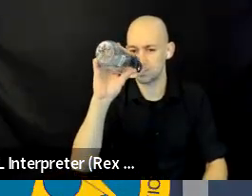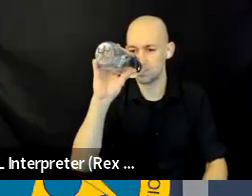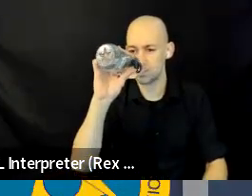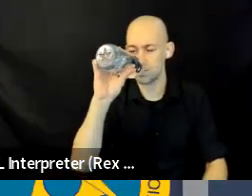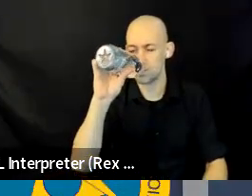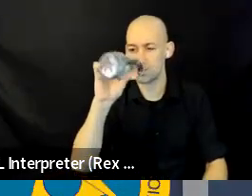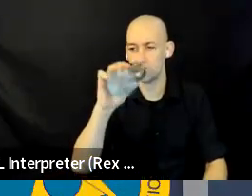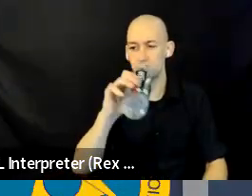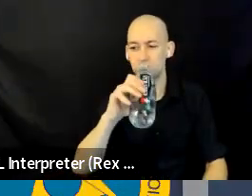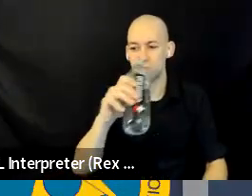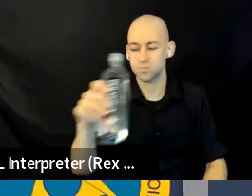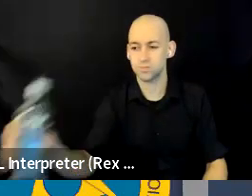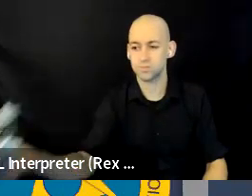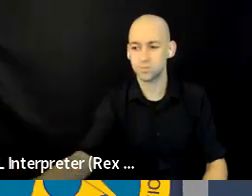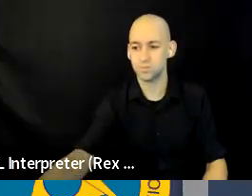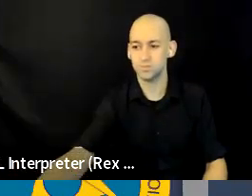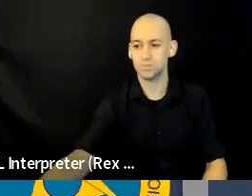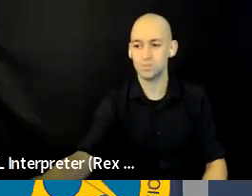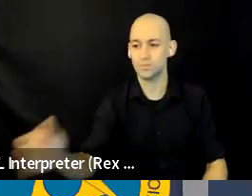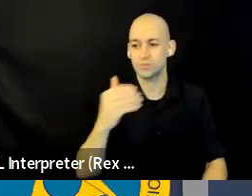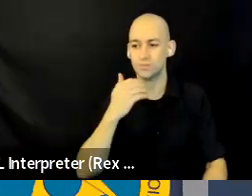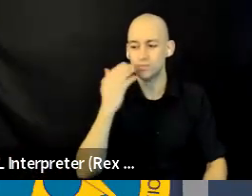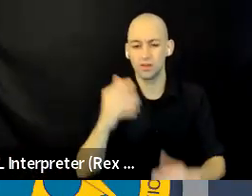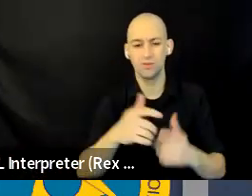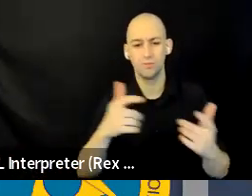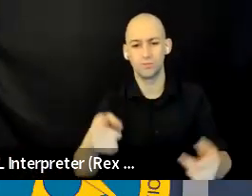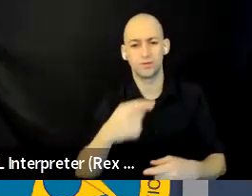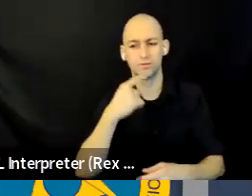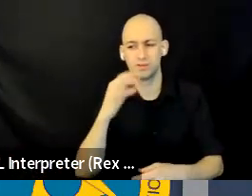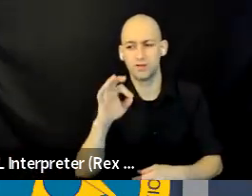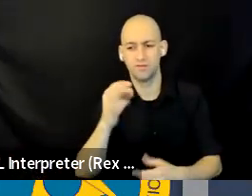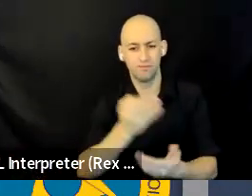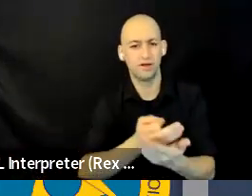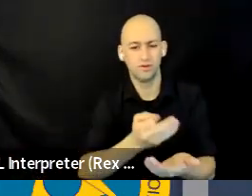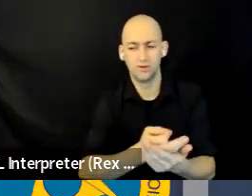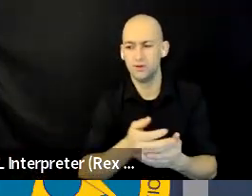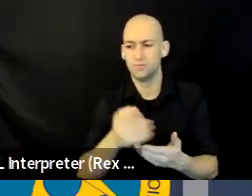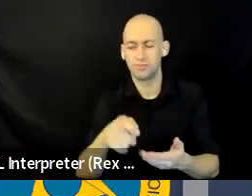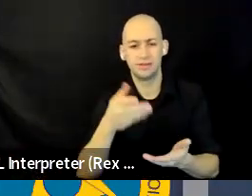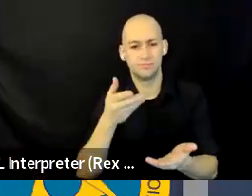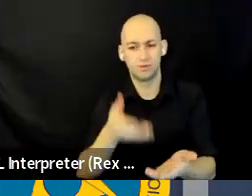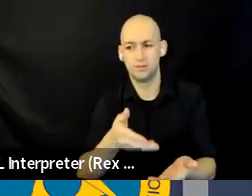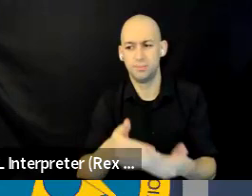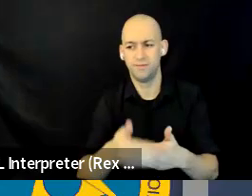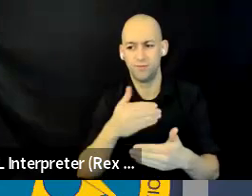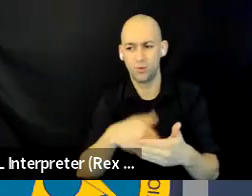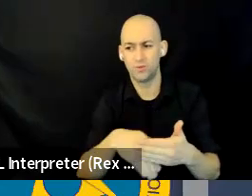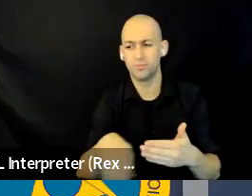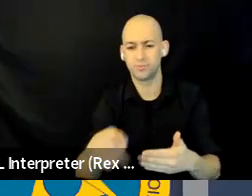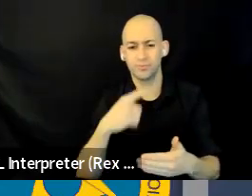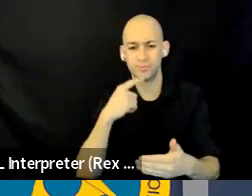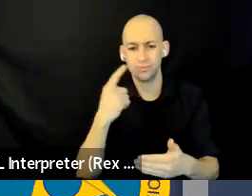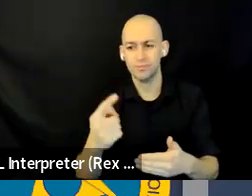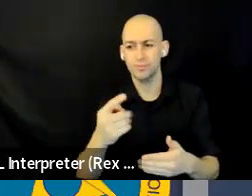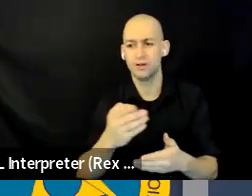Thank you so much. Thank you so much. So you mentioned there's factors that need to be present before induced demand occurs in rural areas. Could you mention what some of those might